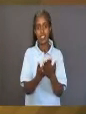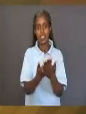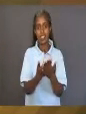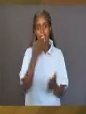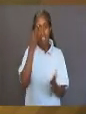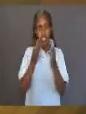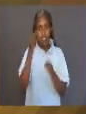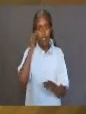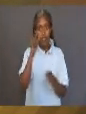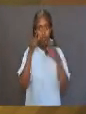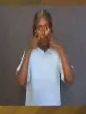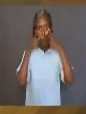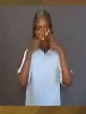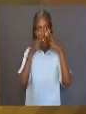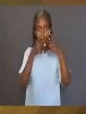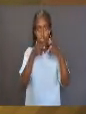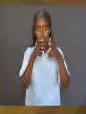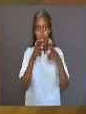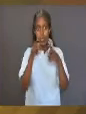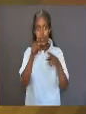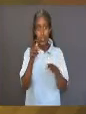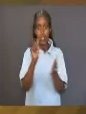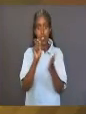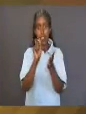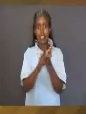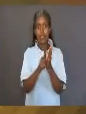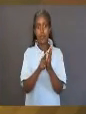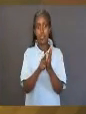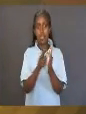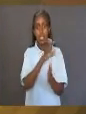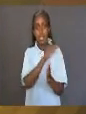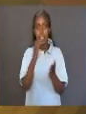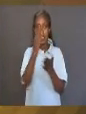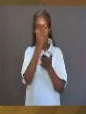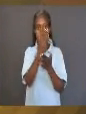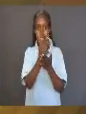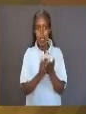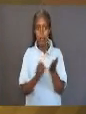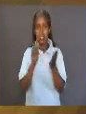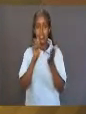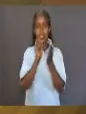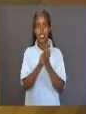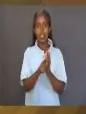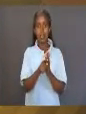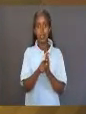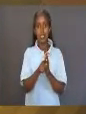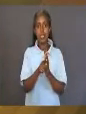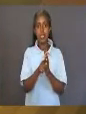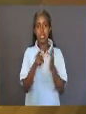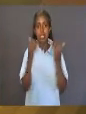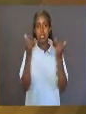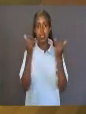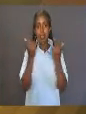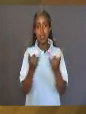If you look at your examples, and some of the examples drawn by